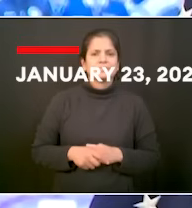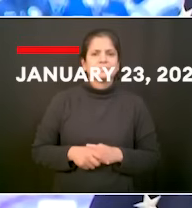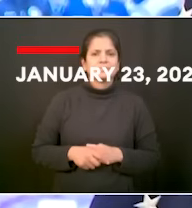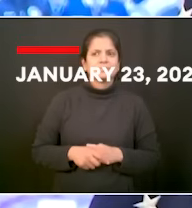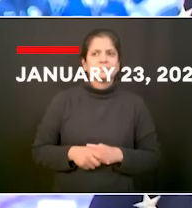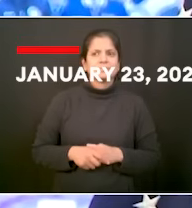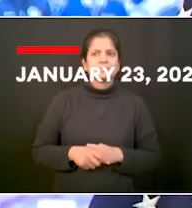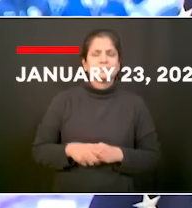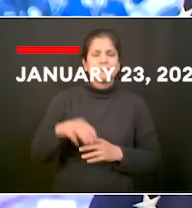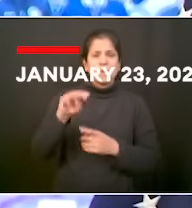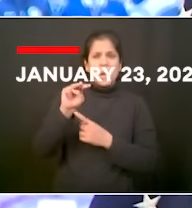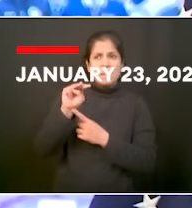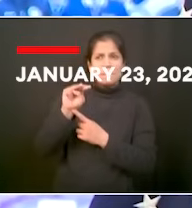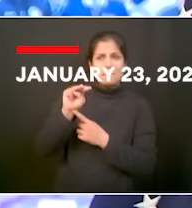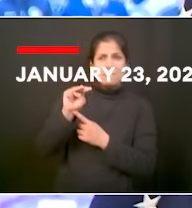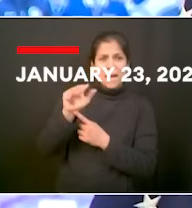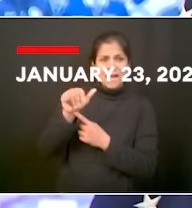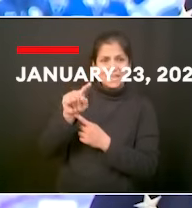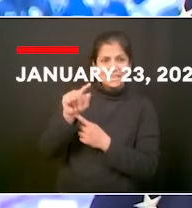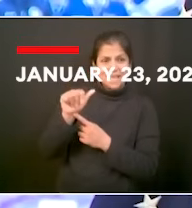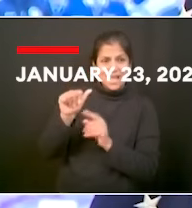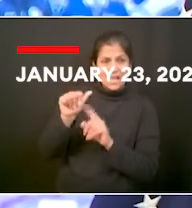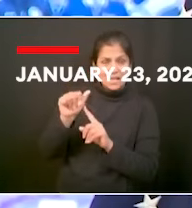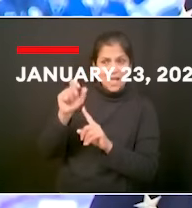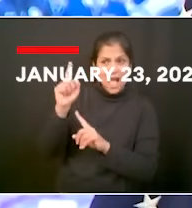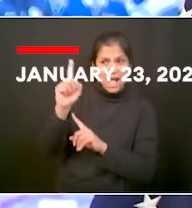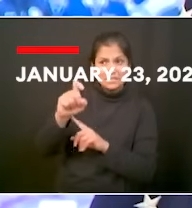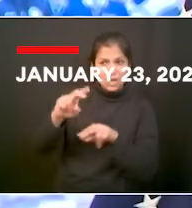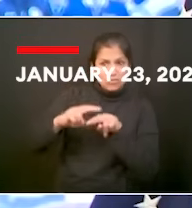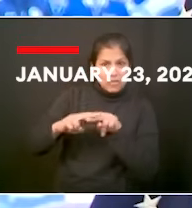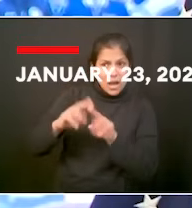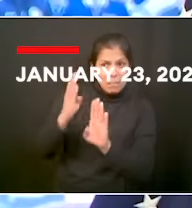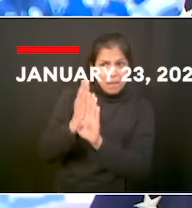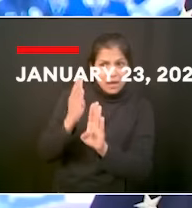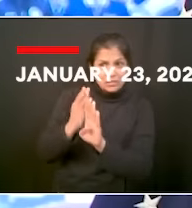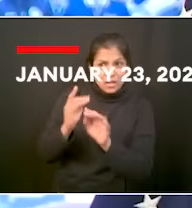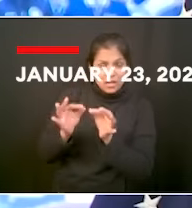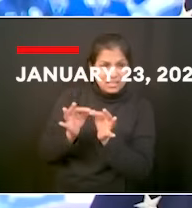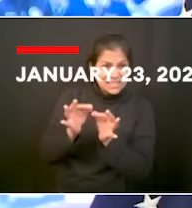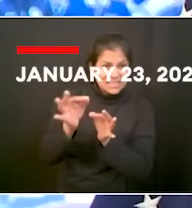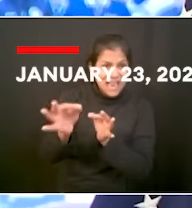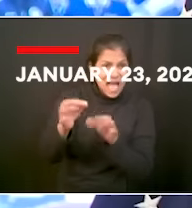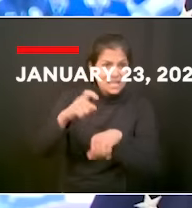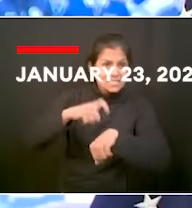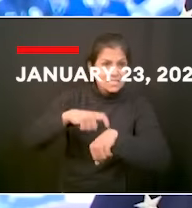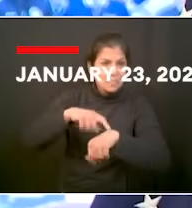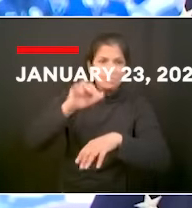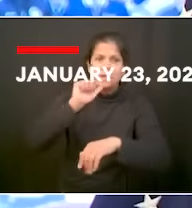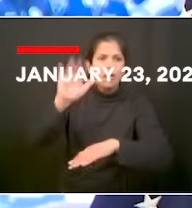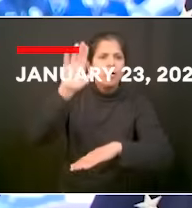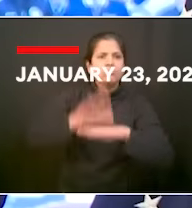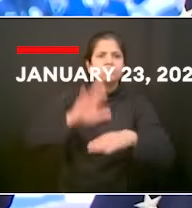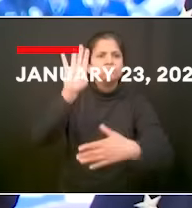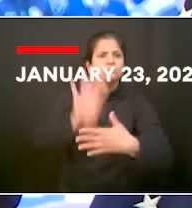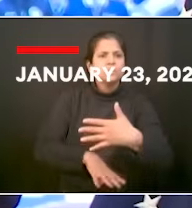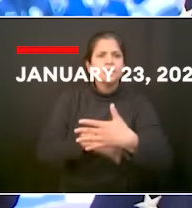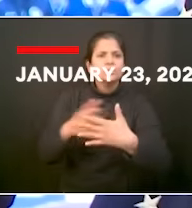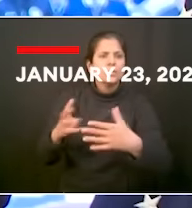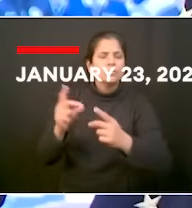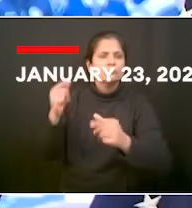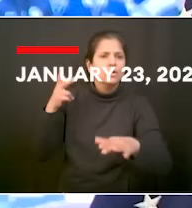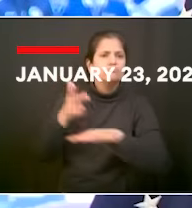threshold in the amount of snow, 8 inches? What we've heard from the MTA is that they're prepared for any